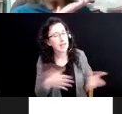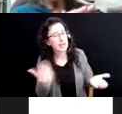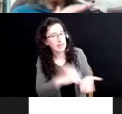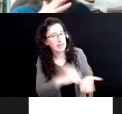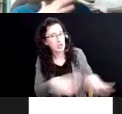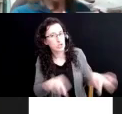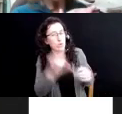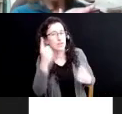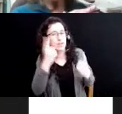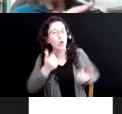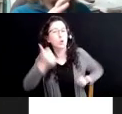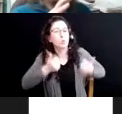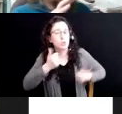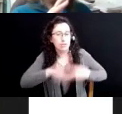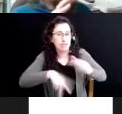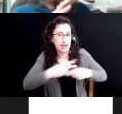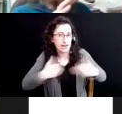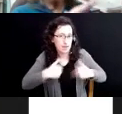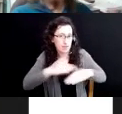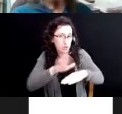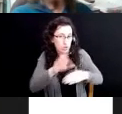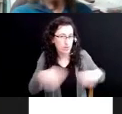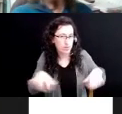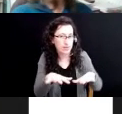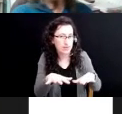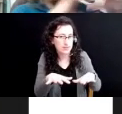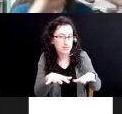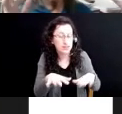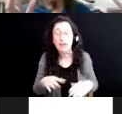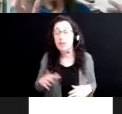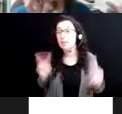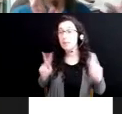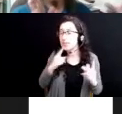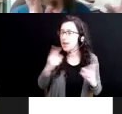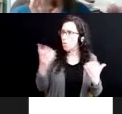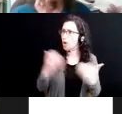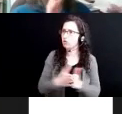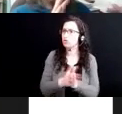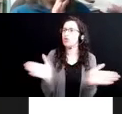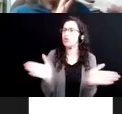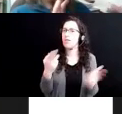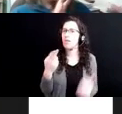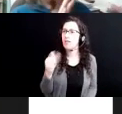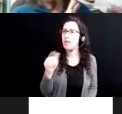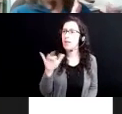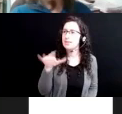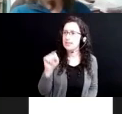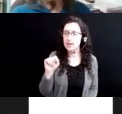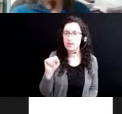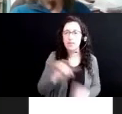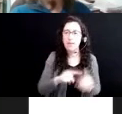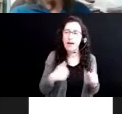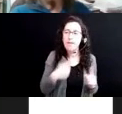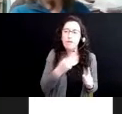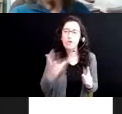And most people I work with they want to provide habitat in general, but they have a few species in mind that